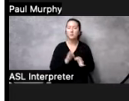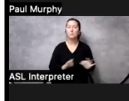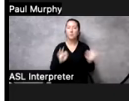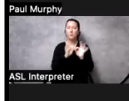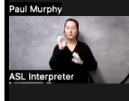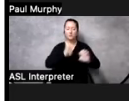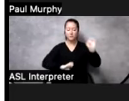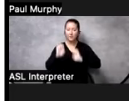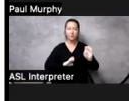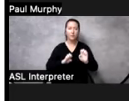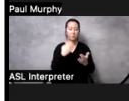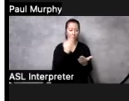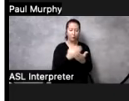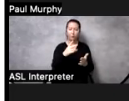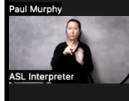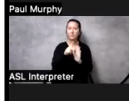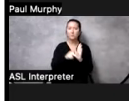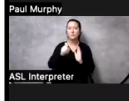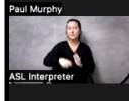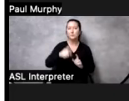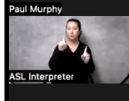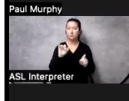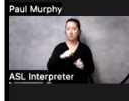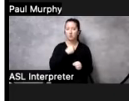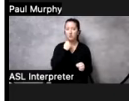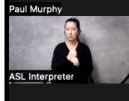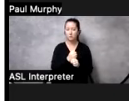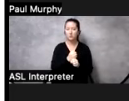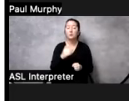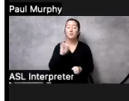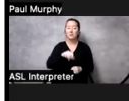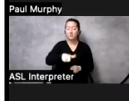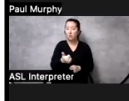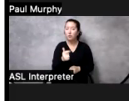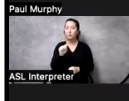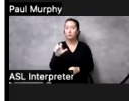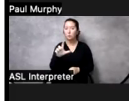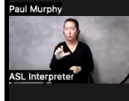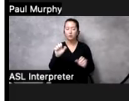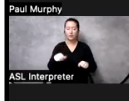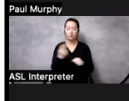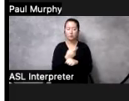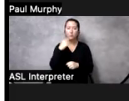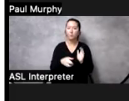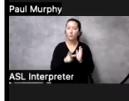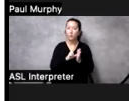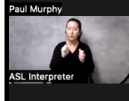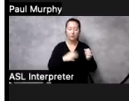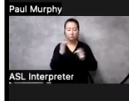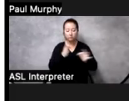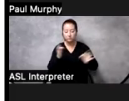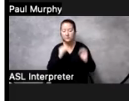principle that they need to test for that year? And that way, this is another tool that you can then go over this with them and use this